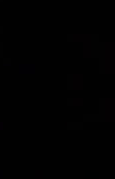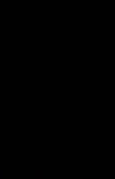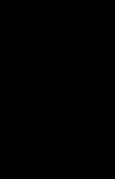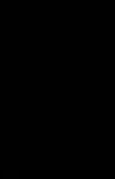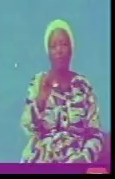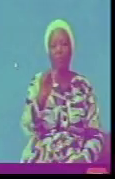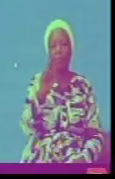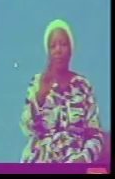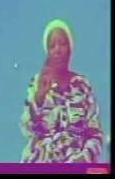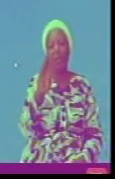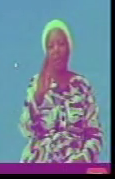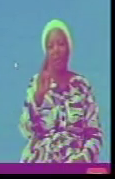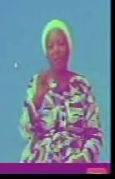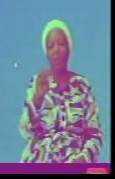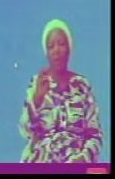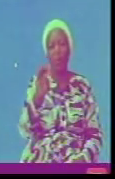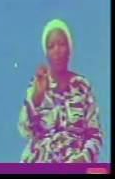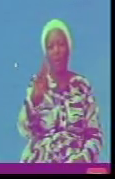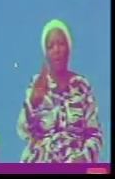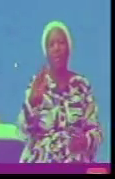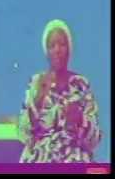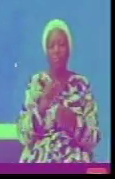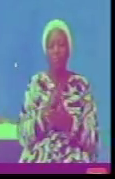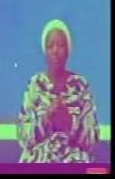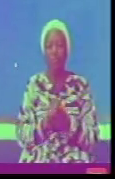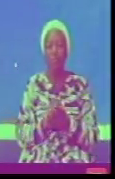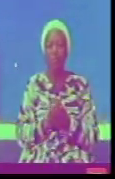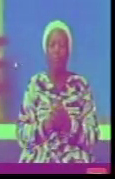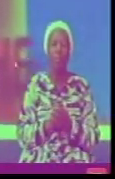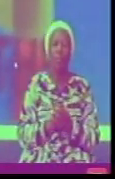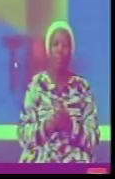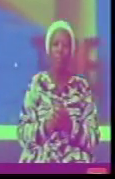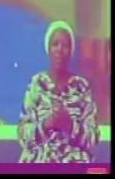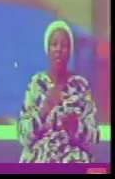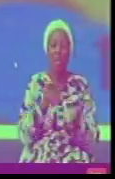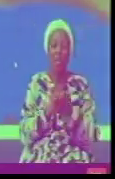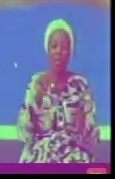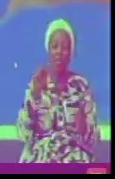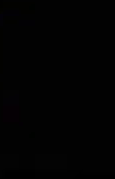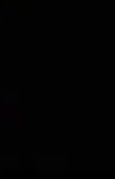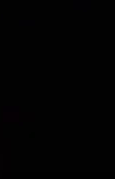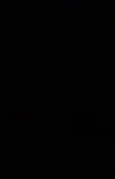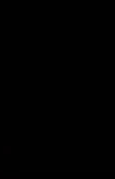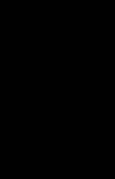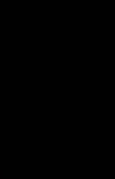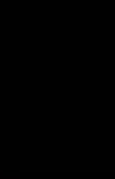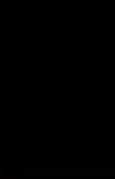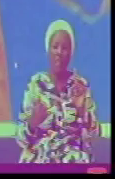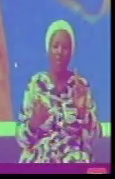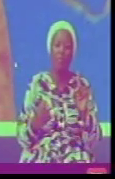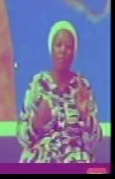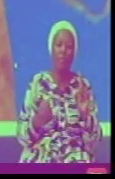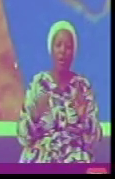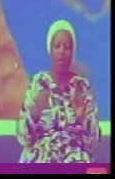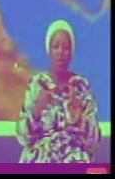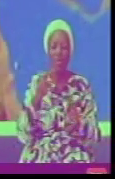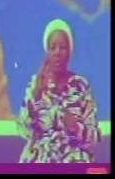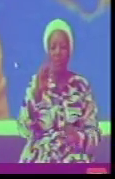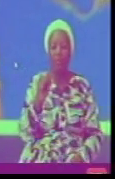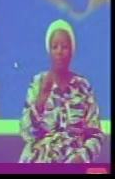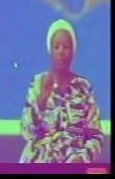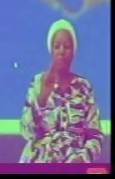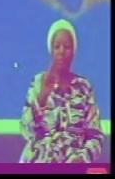chapter 21. Point number one now is the corruption, the consequence, and the confession